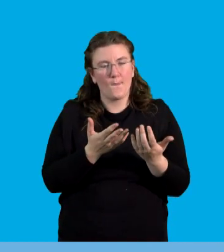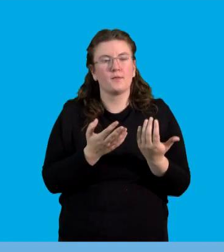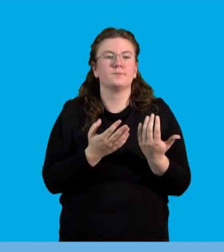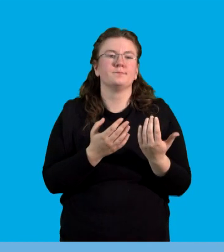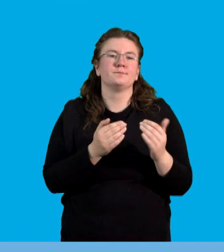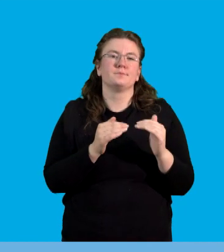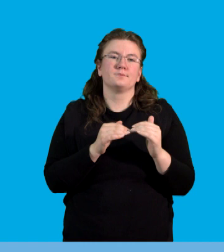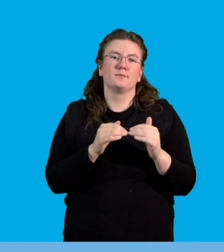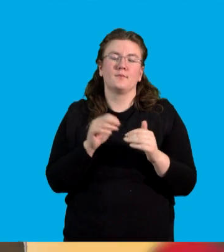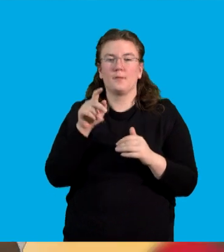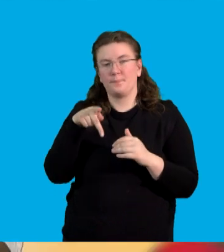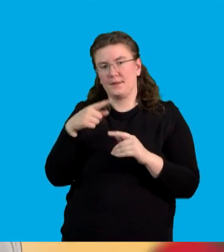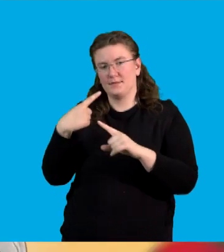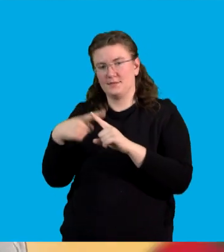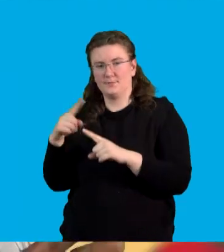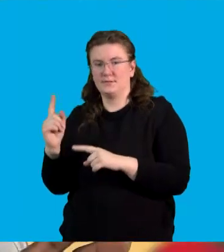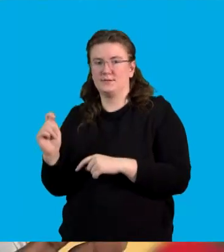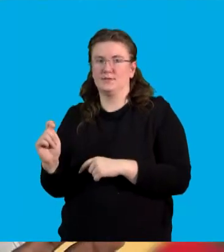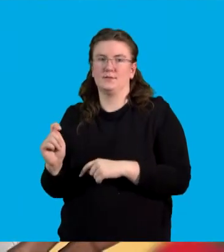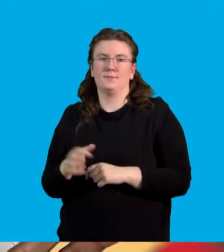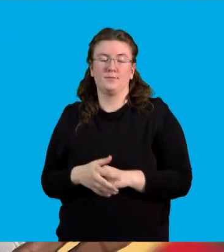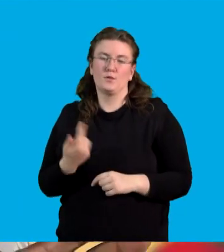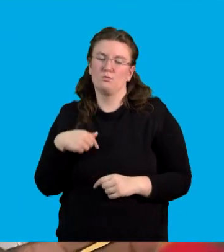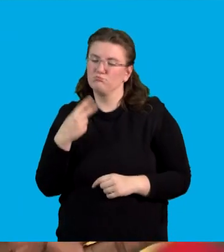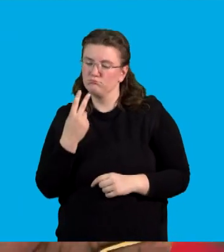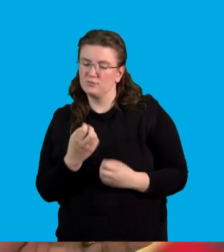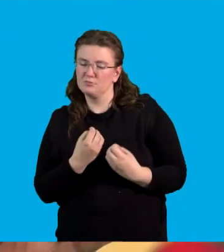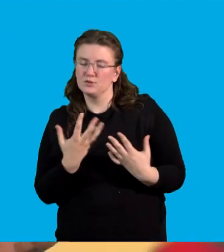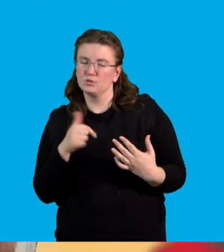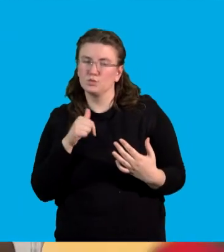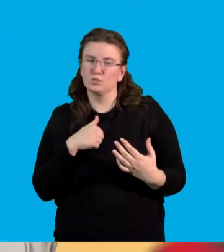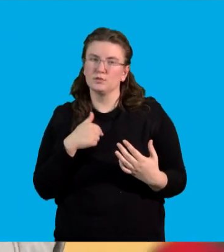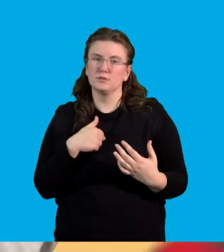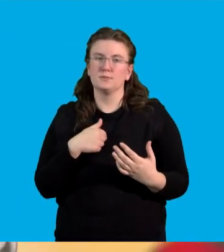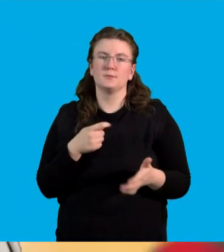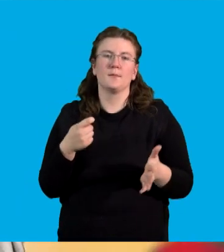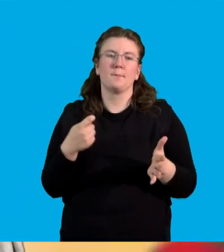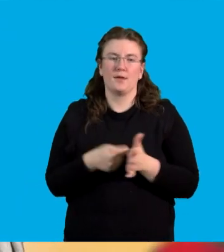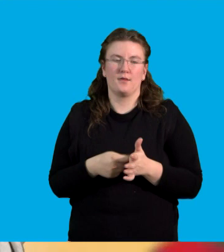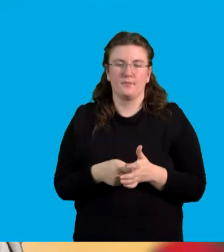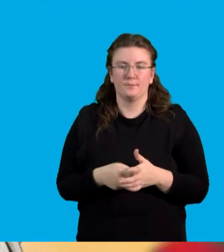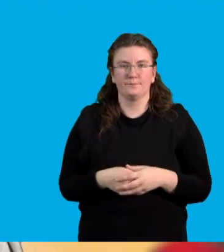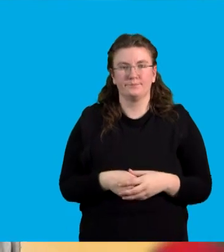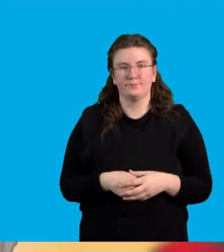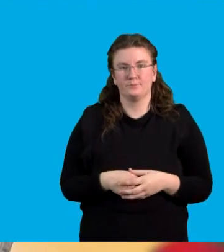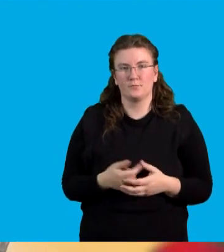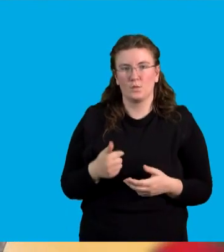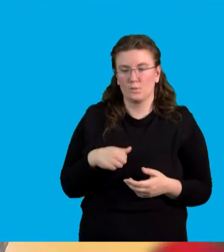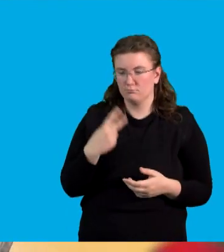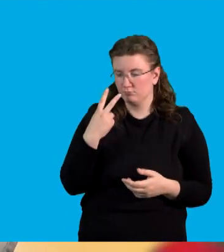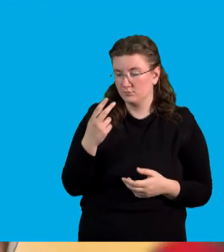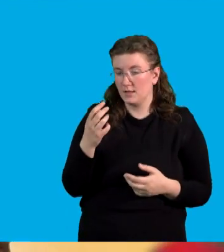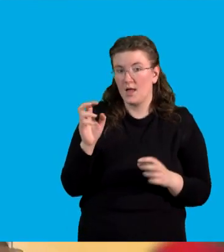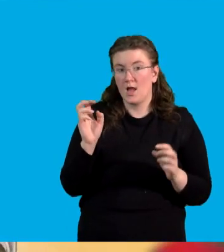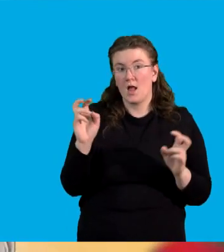this formula. So now let's look at how much now we can be able to pay for electricity that we are using. So let's look